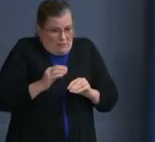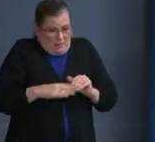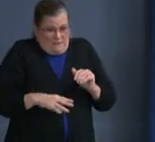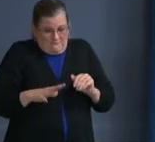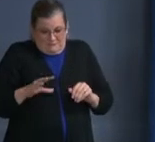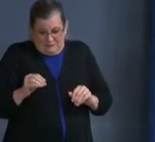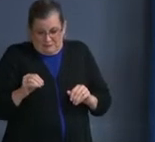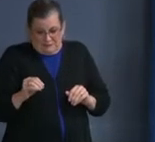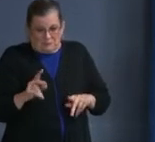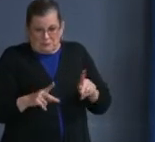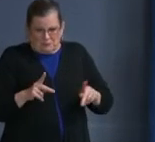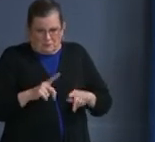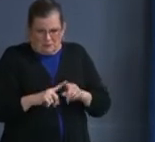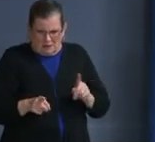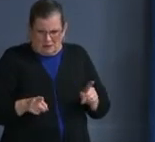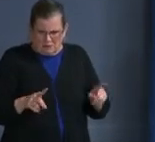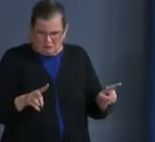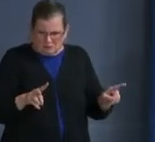of Health. You heard anything about that?